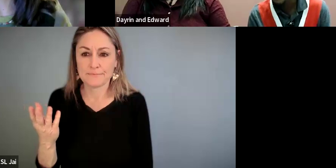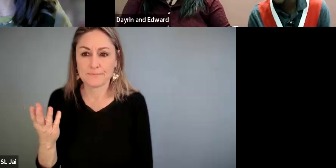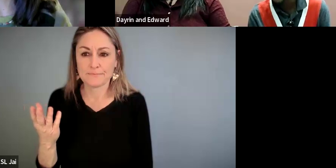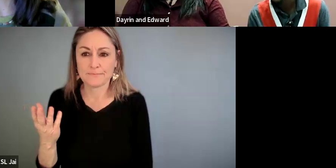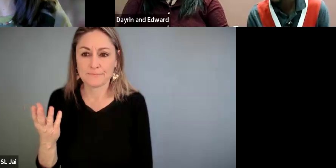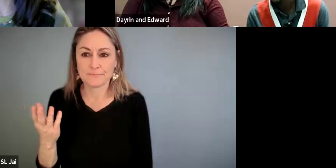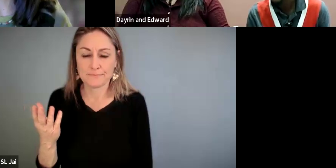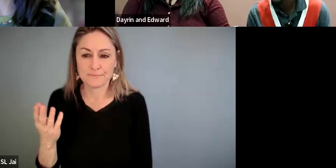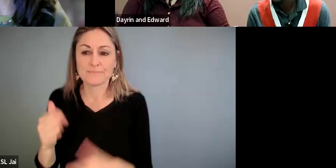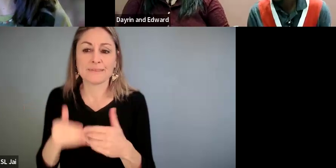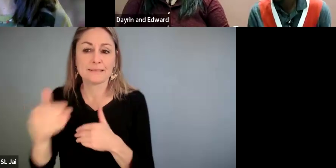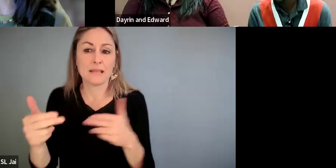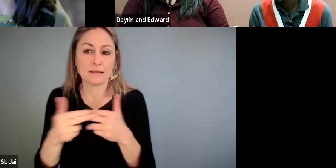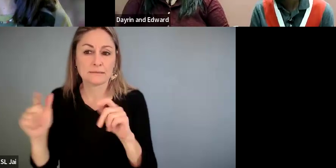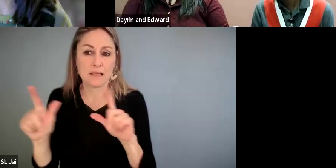Not like